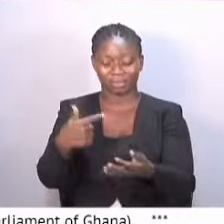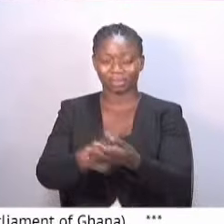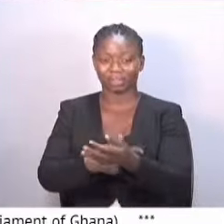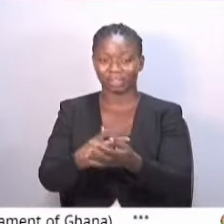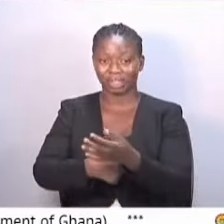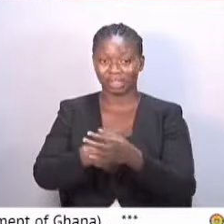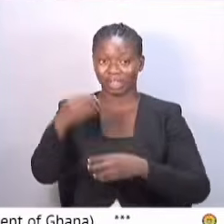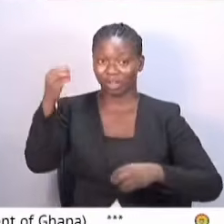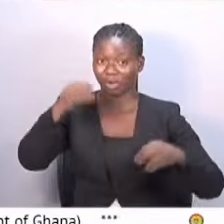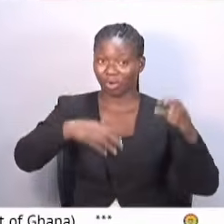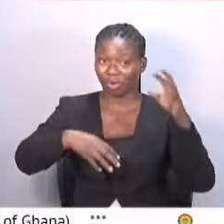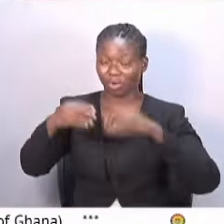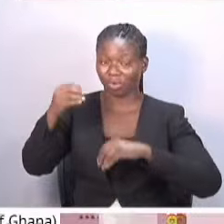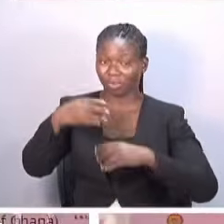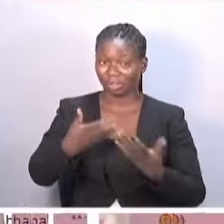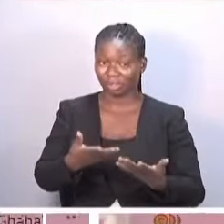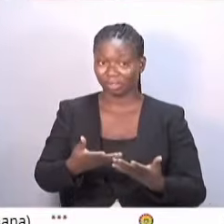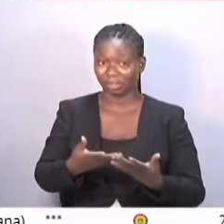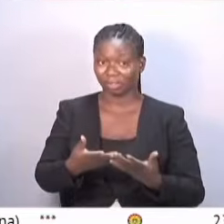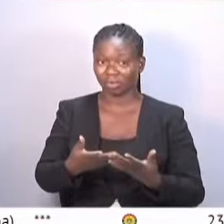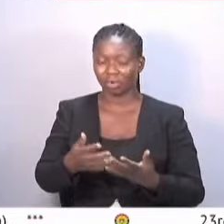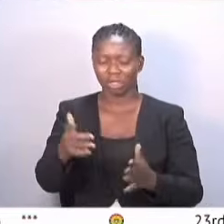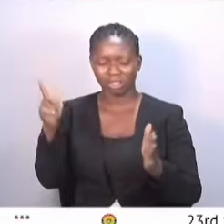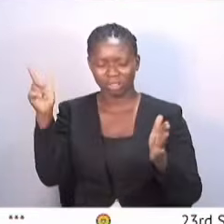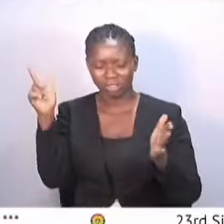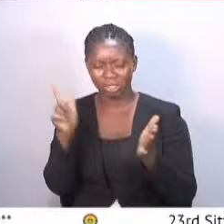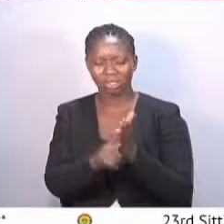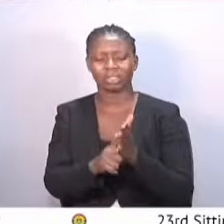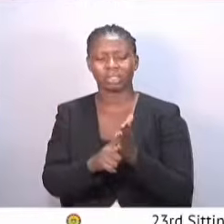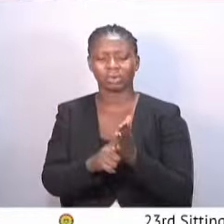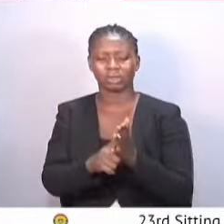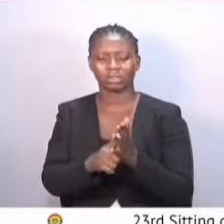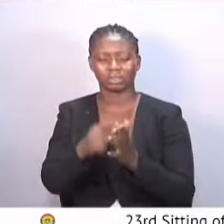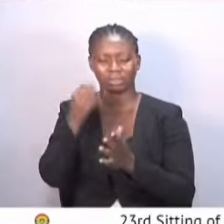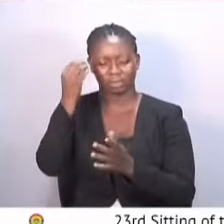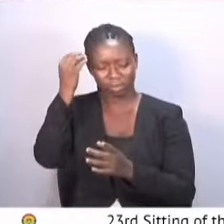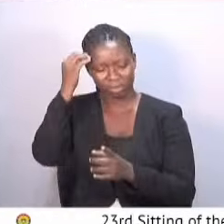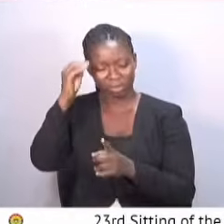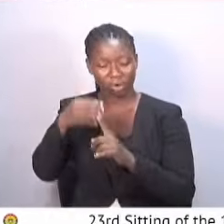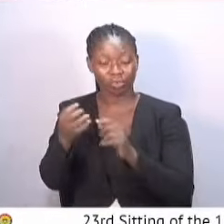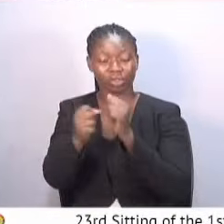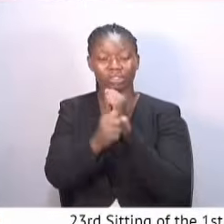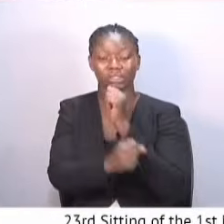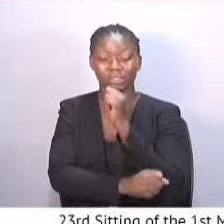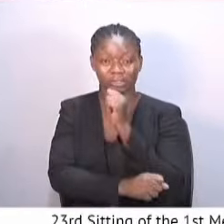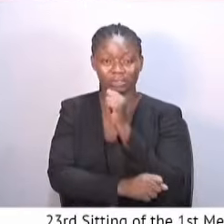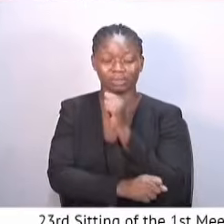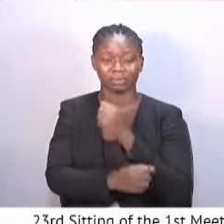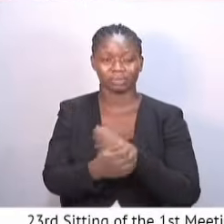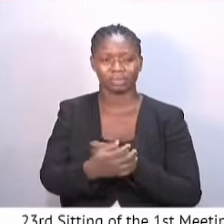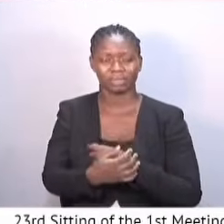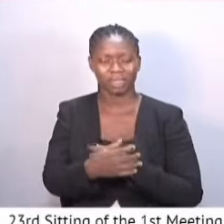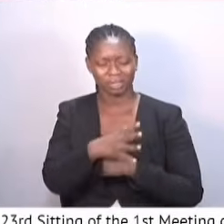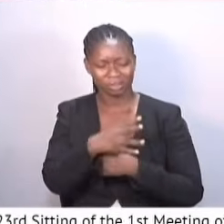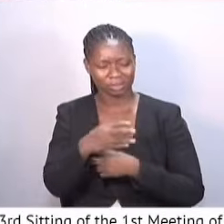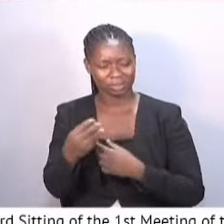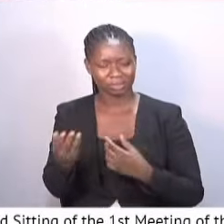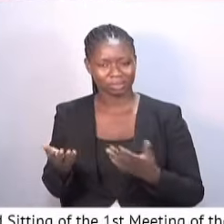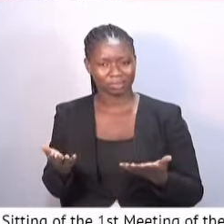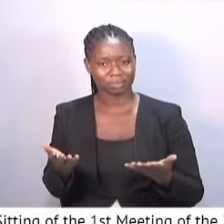Ghana's comment were the legal opinion of the state,